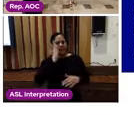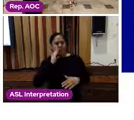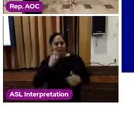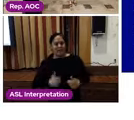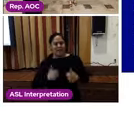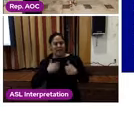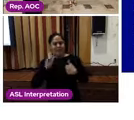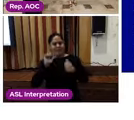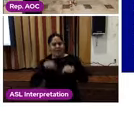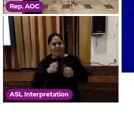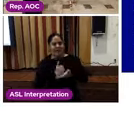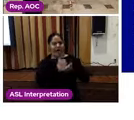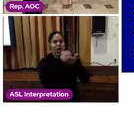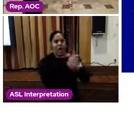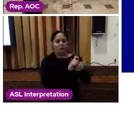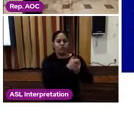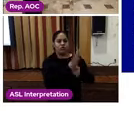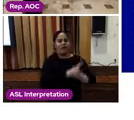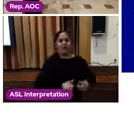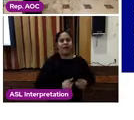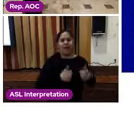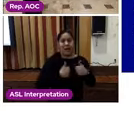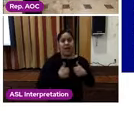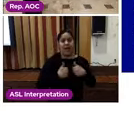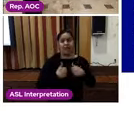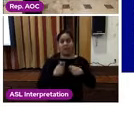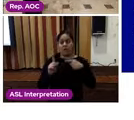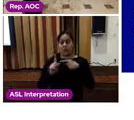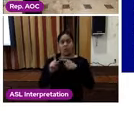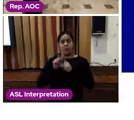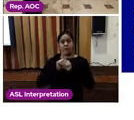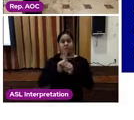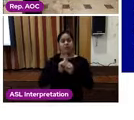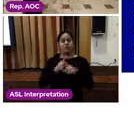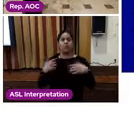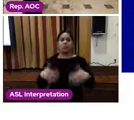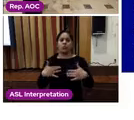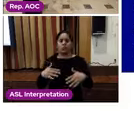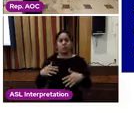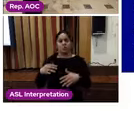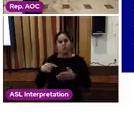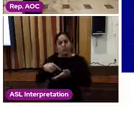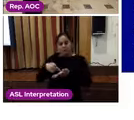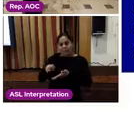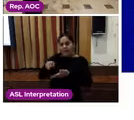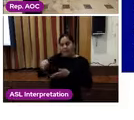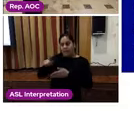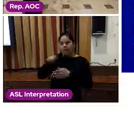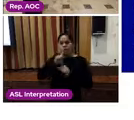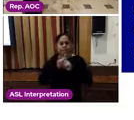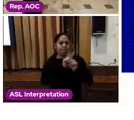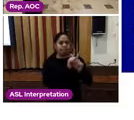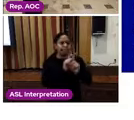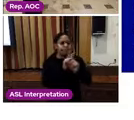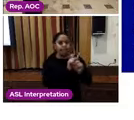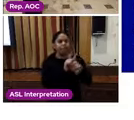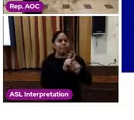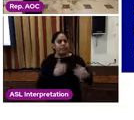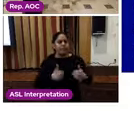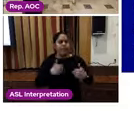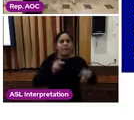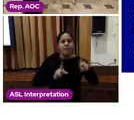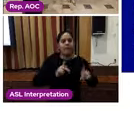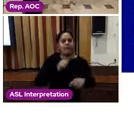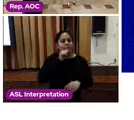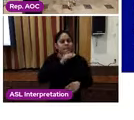They get paid as experts in this, to mentor these young men, young women, young people